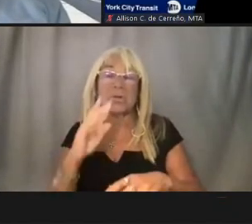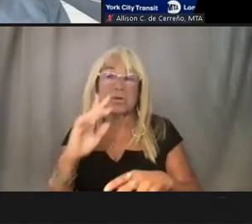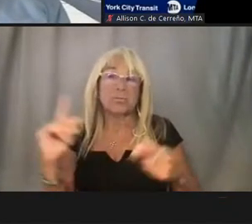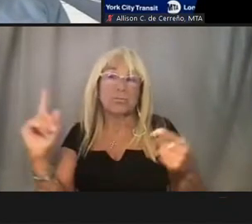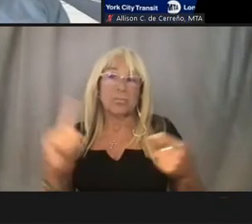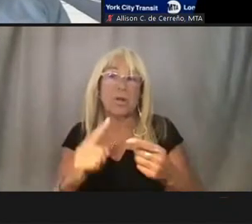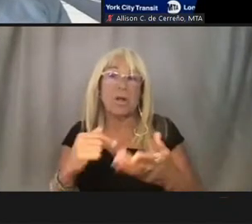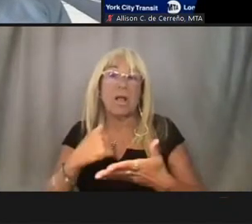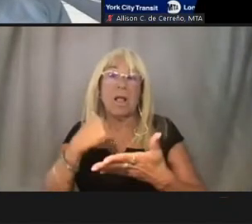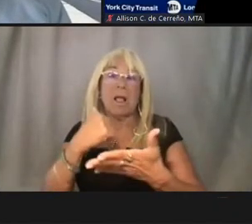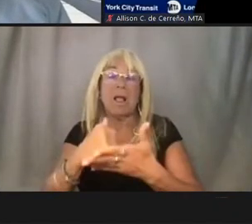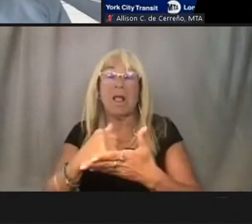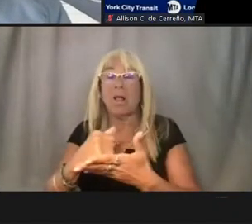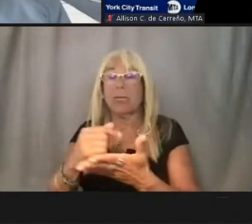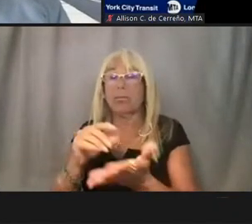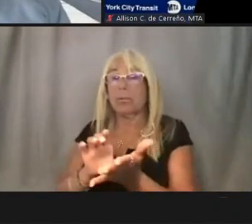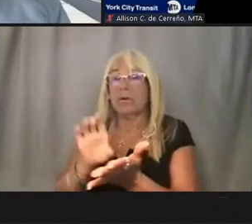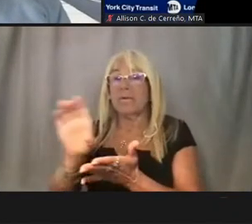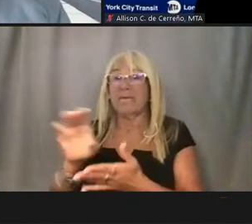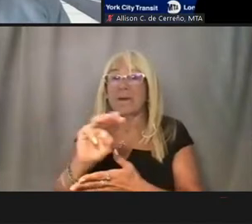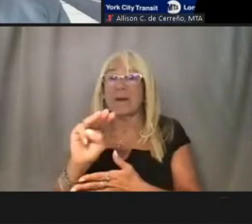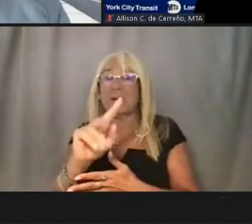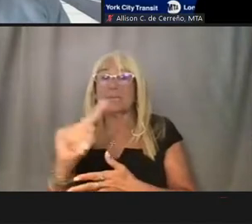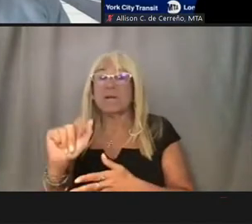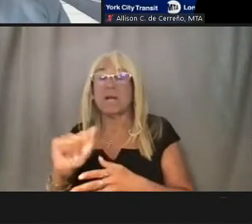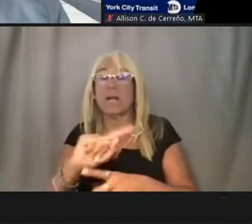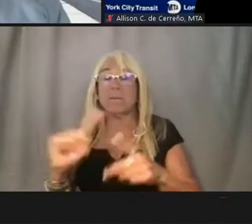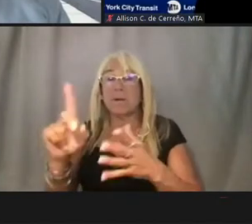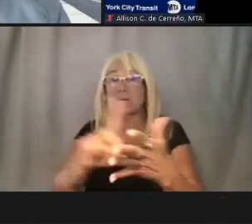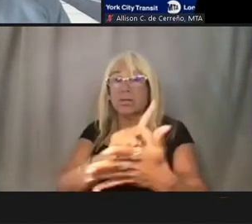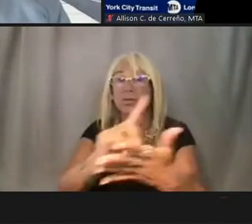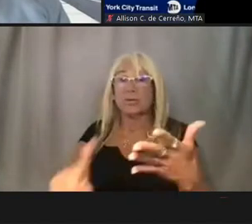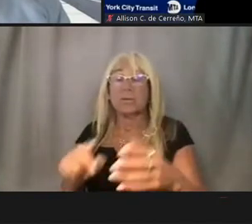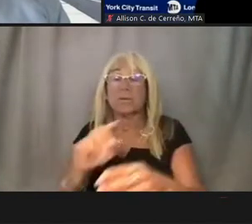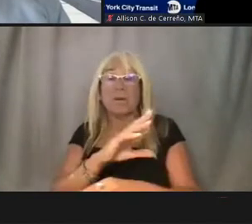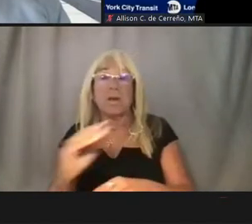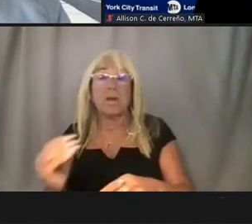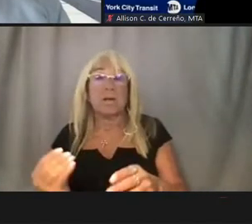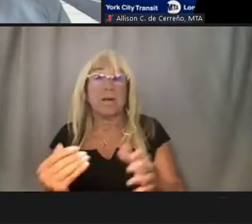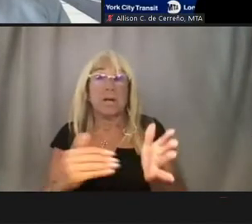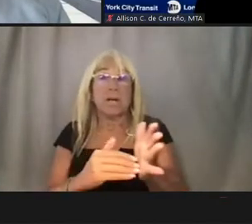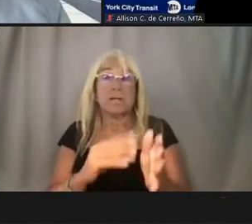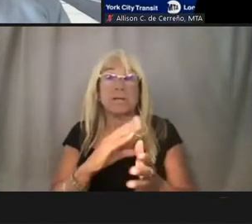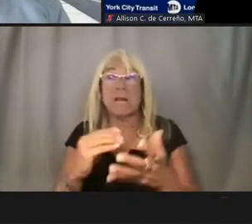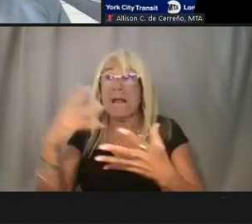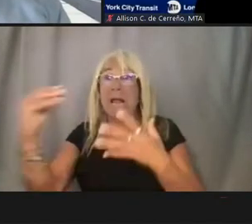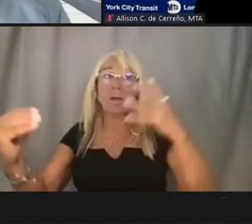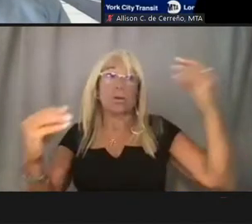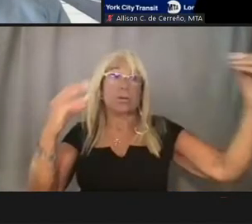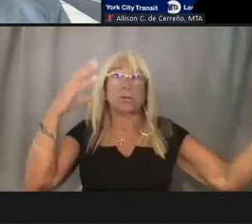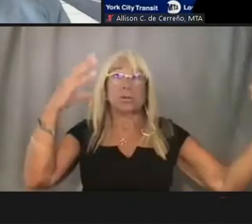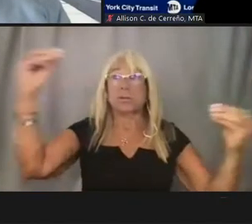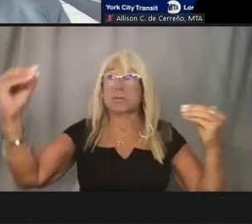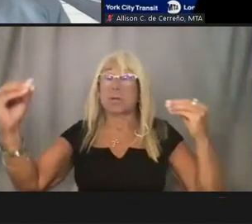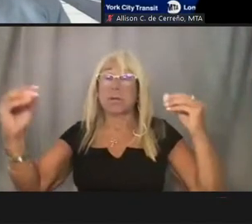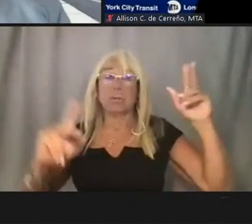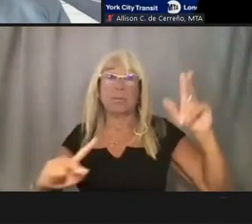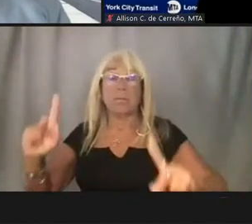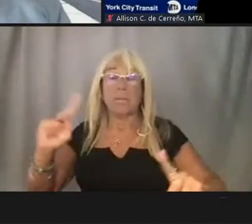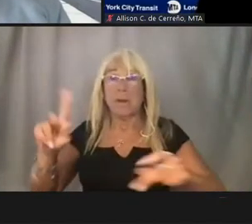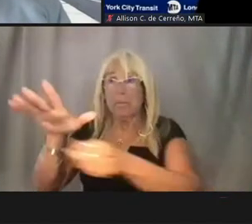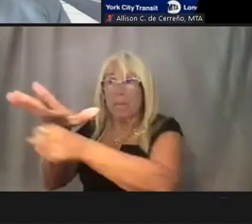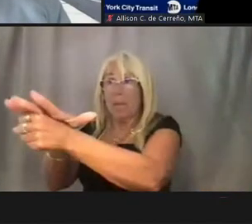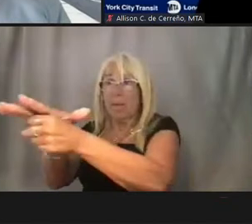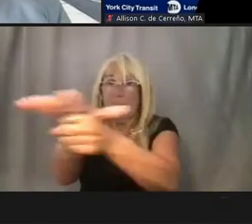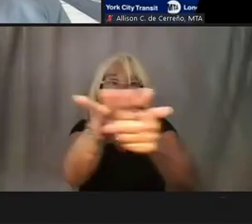MTA but not one that discriminates against the heavily taxed and heavily taxes out of borough residents uh I have three